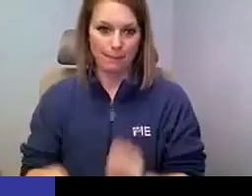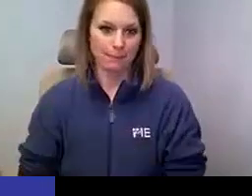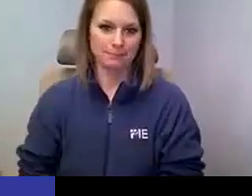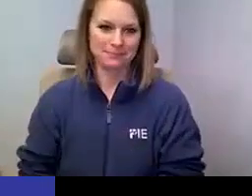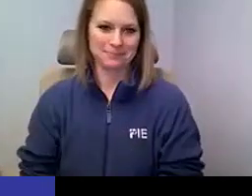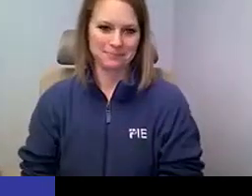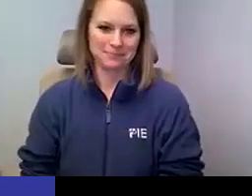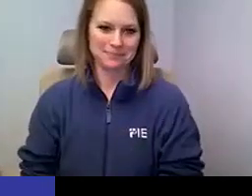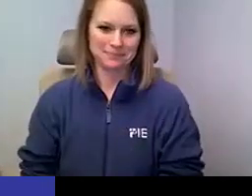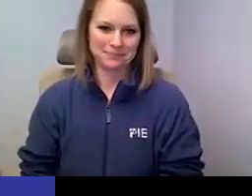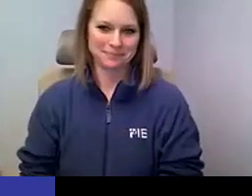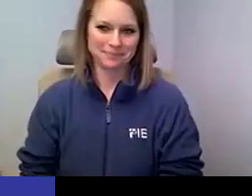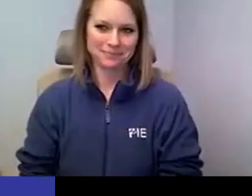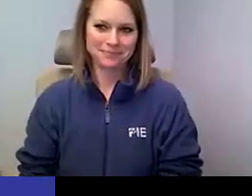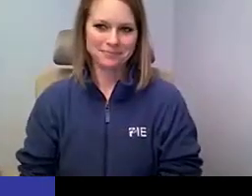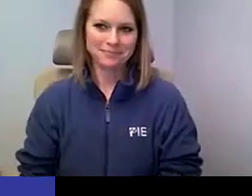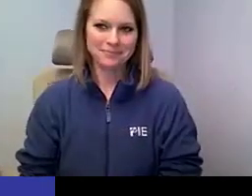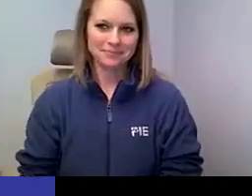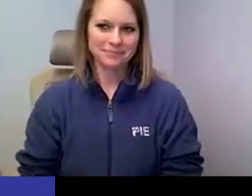All right, and then finally,